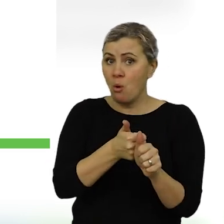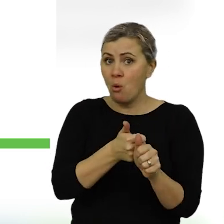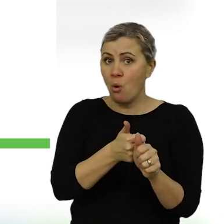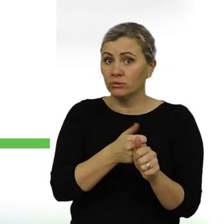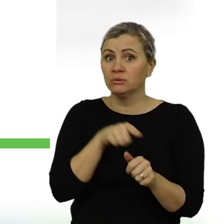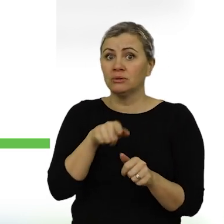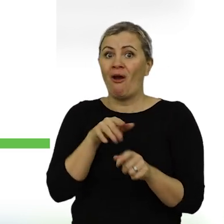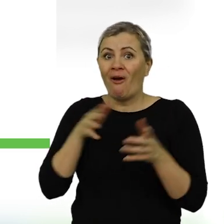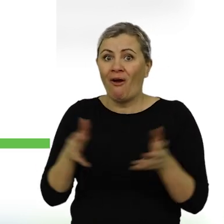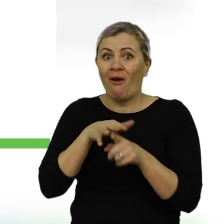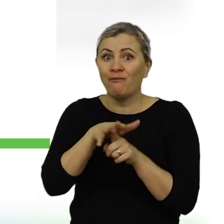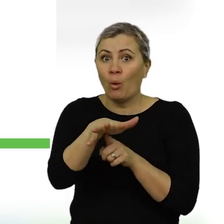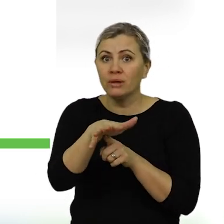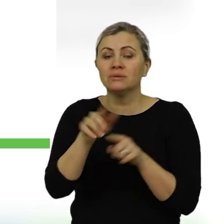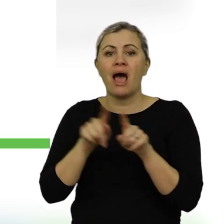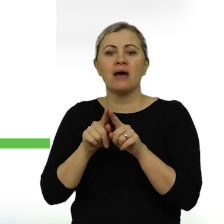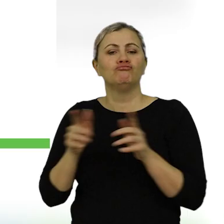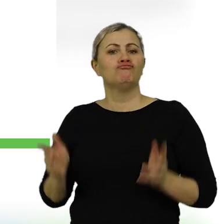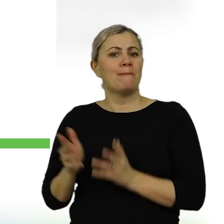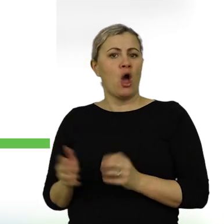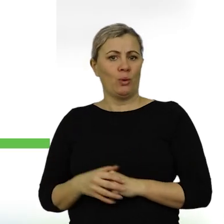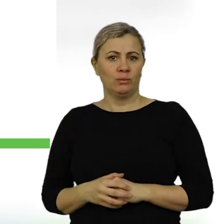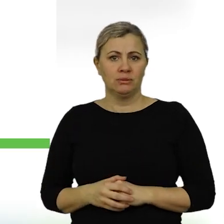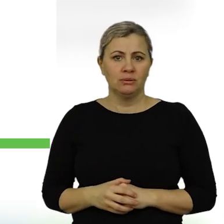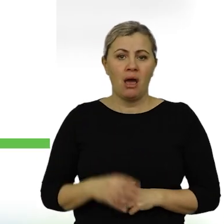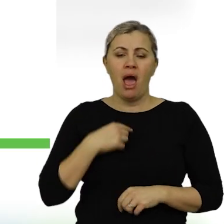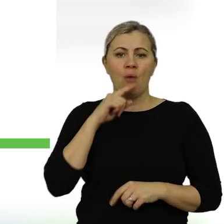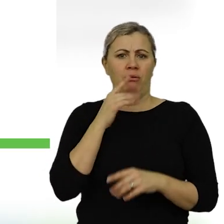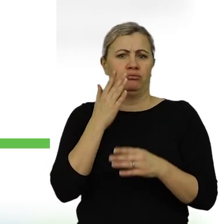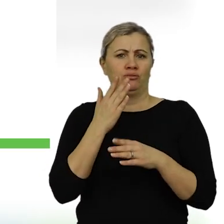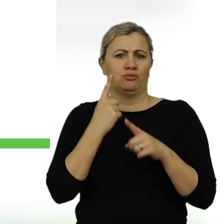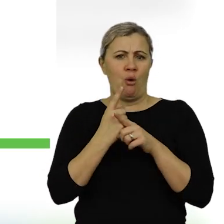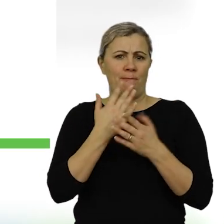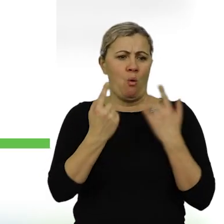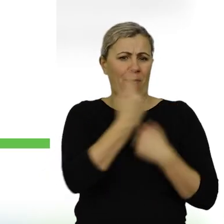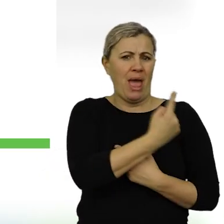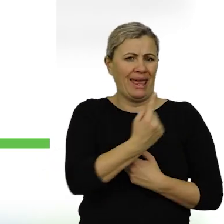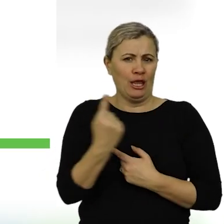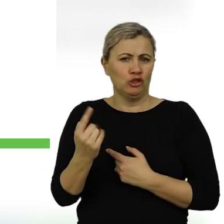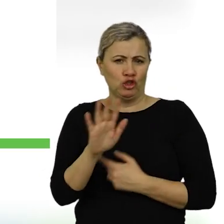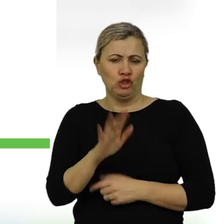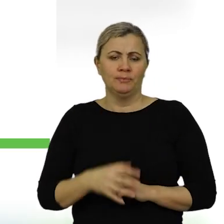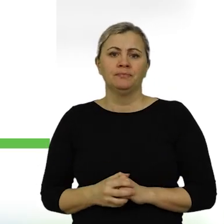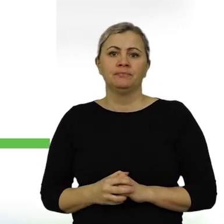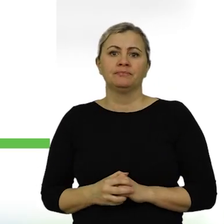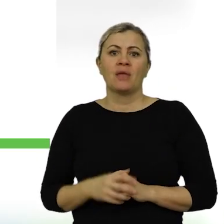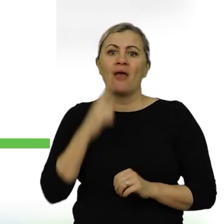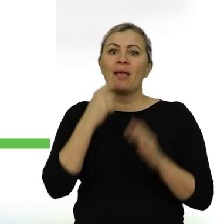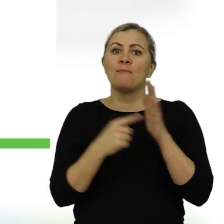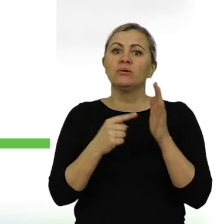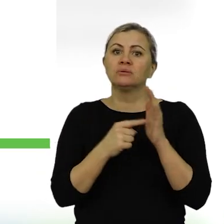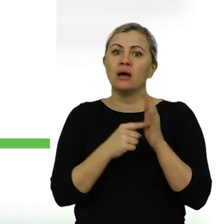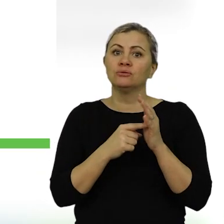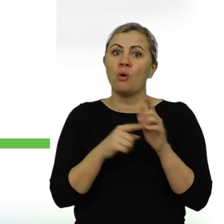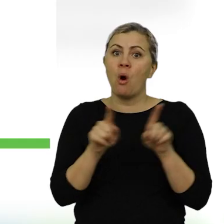support, influence, and promotion. I will go into more detail about each of these in a few moments, but I think it is